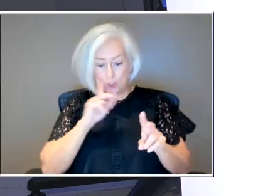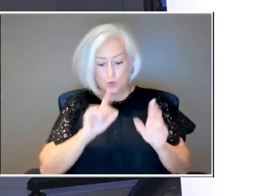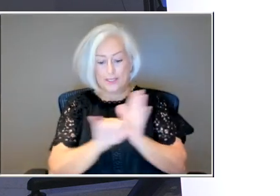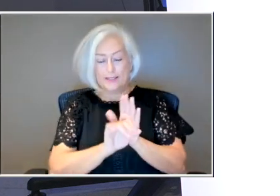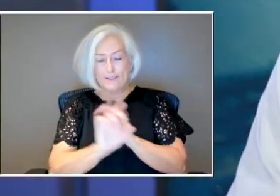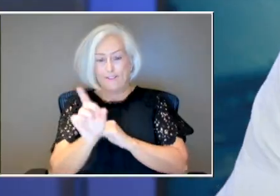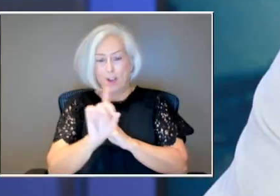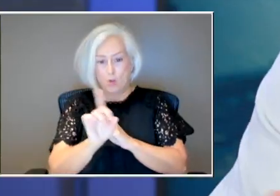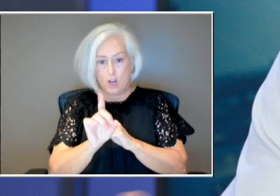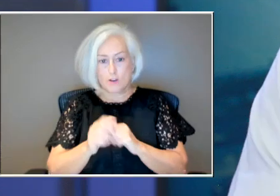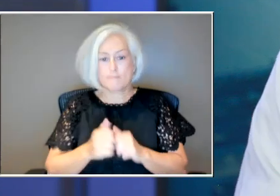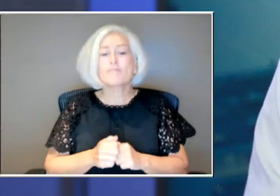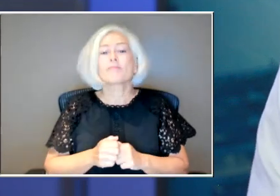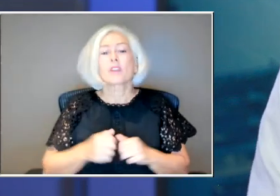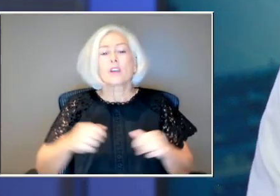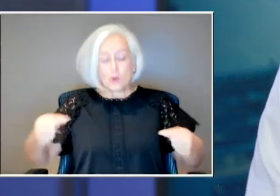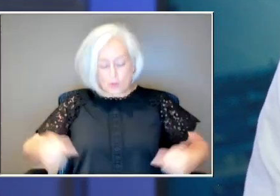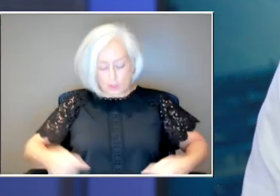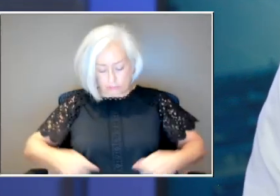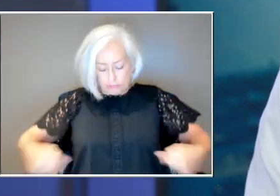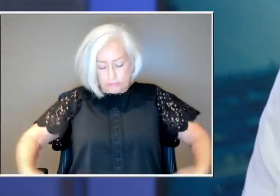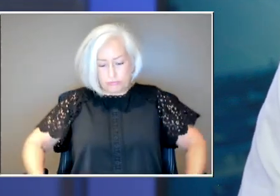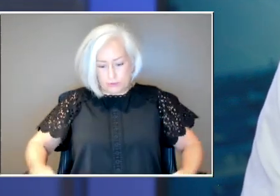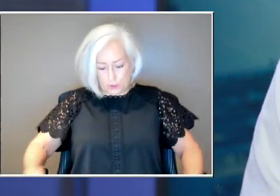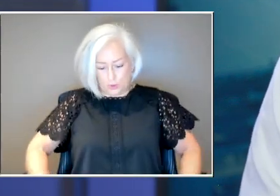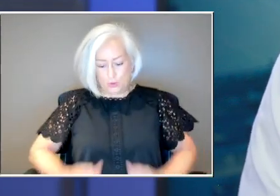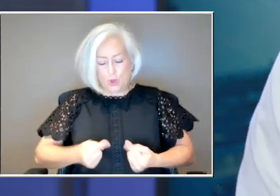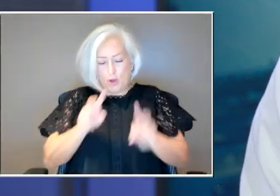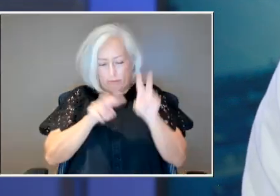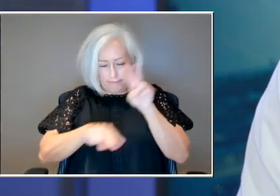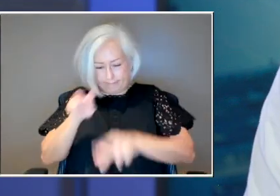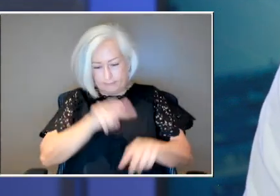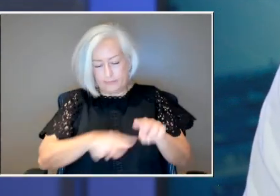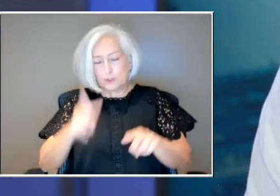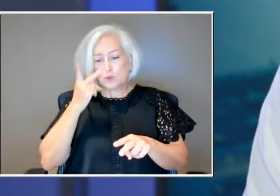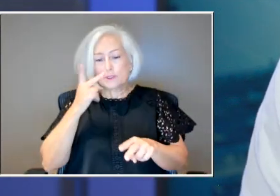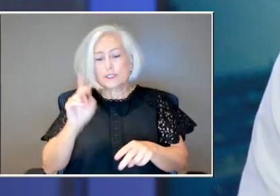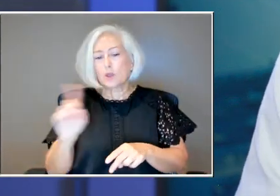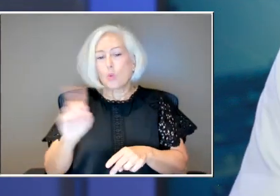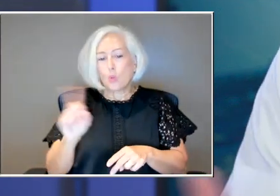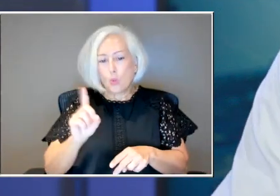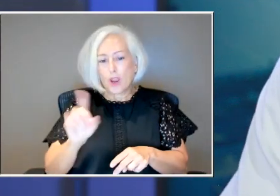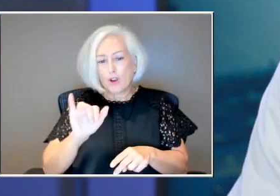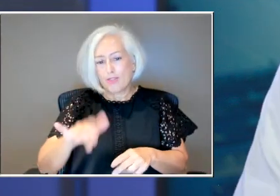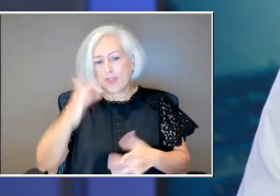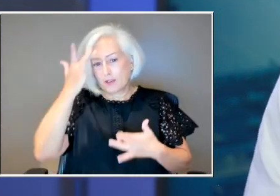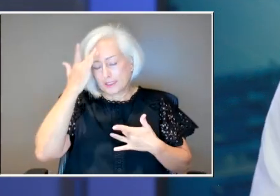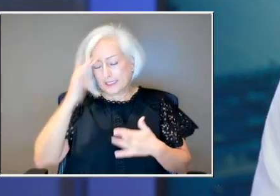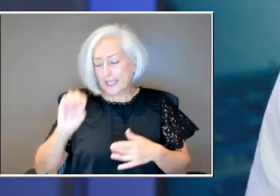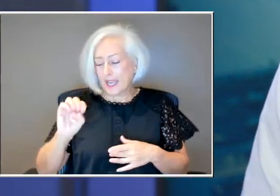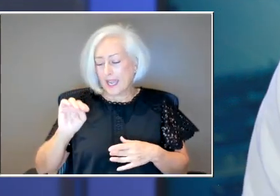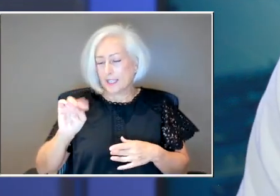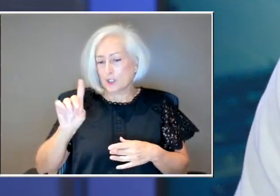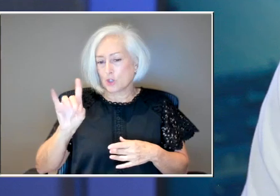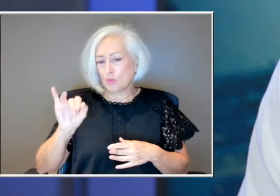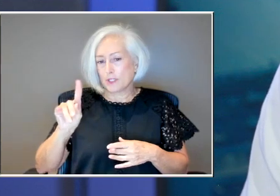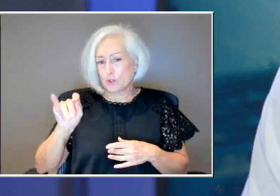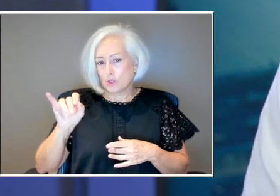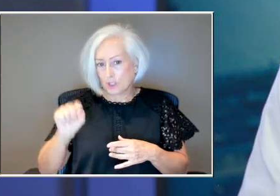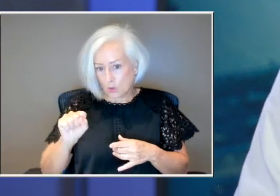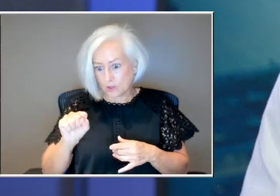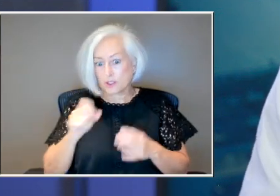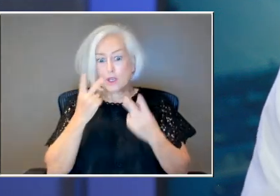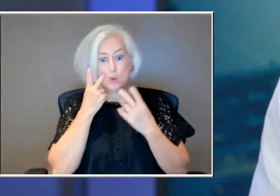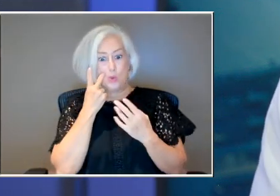we're going in and looking to identify where the lesions or the endometriosis disease exists, and then remove it from those areas.